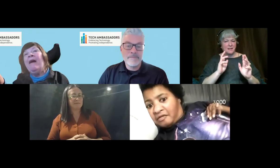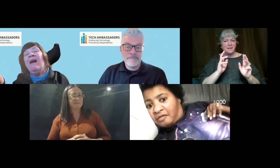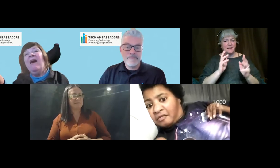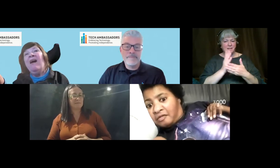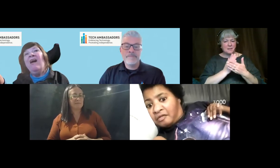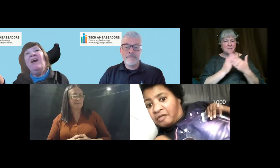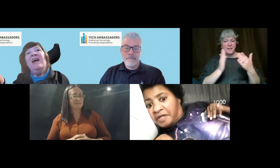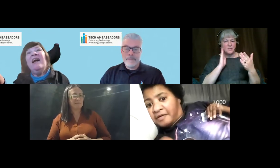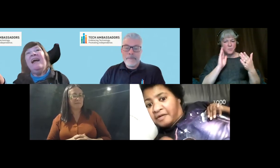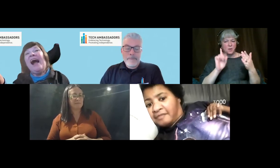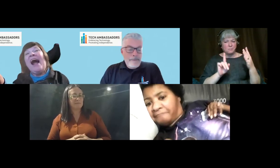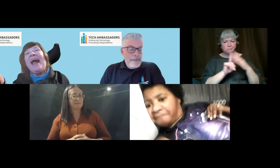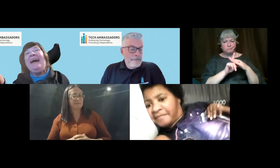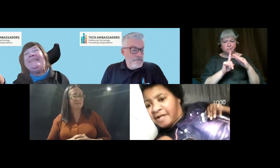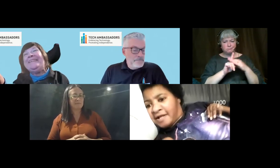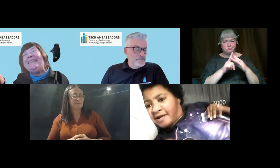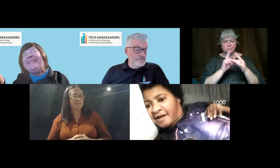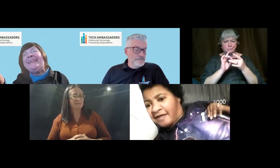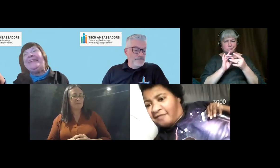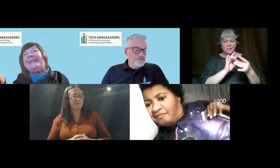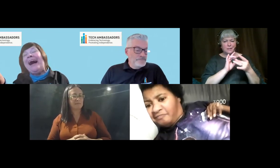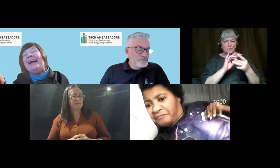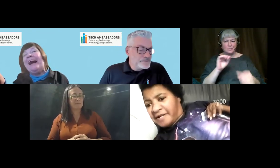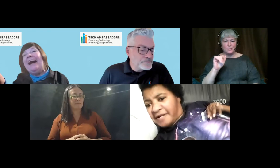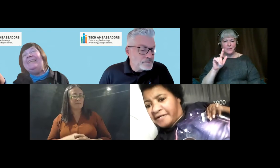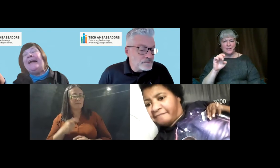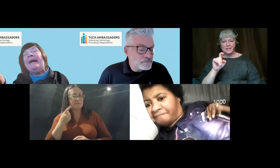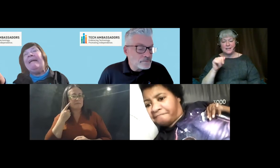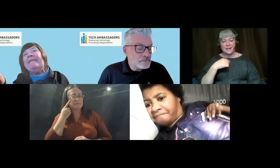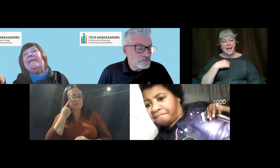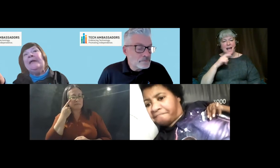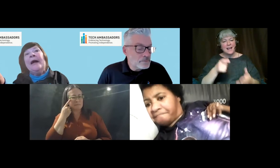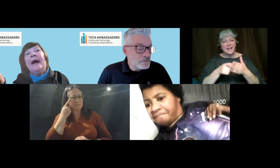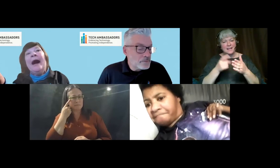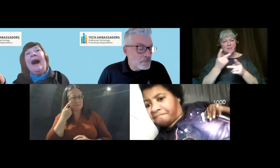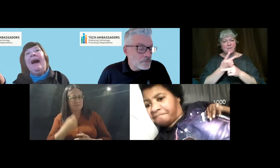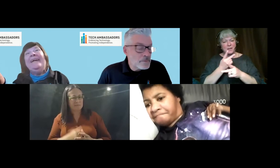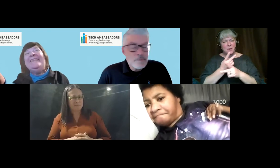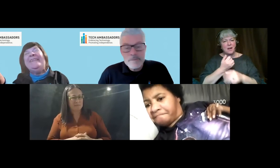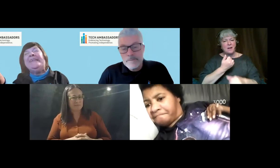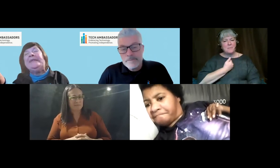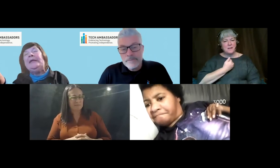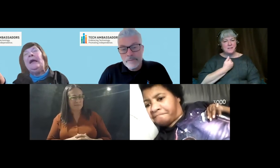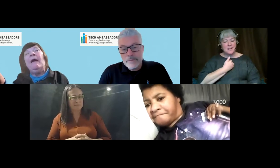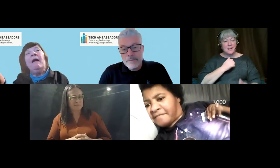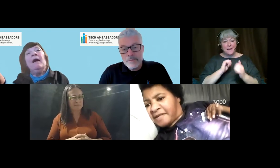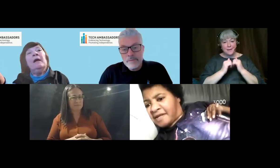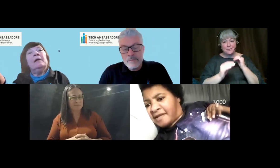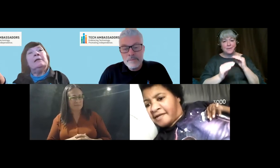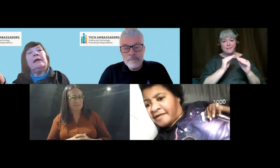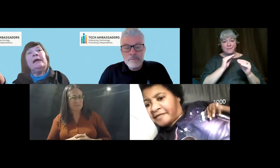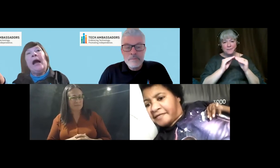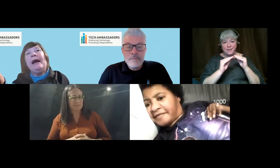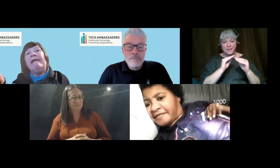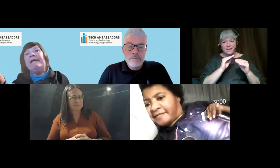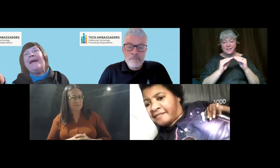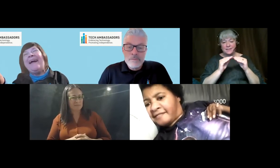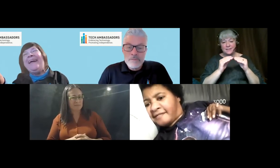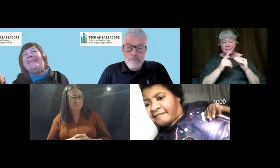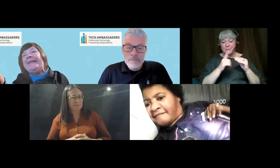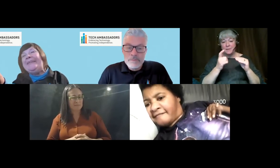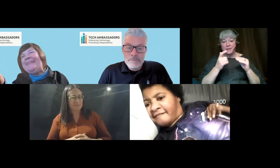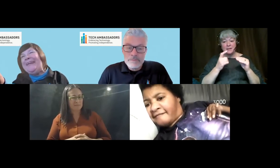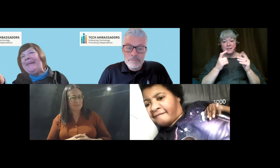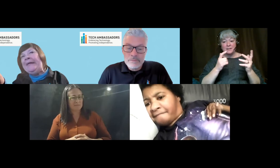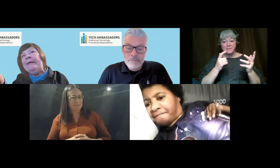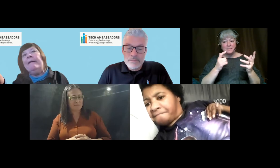Alexa, and I have to figure out on my own how to fix it because I don't